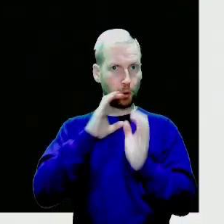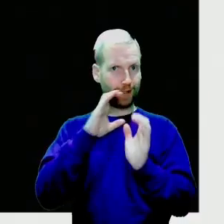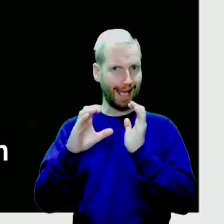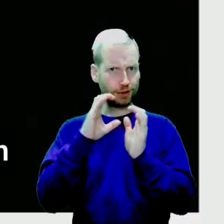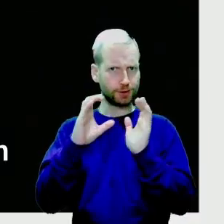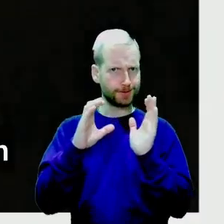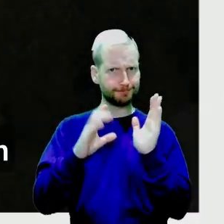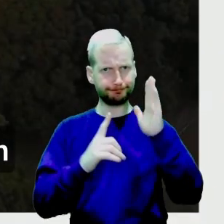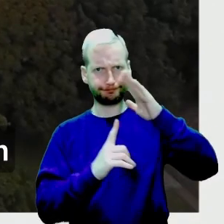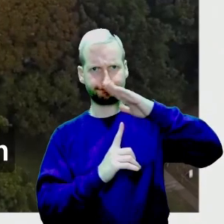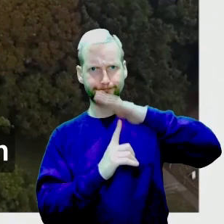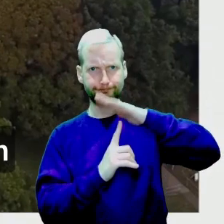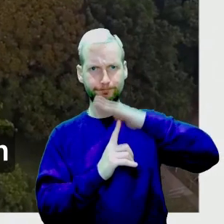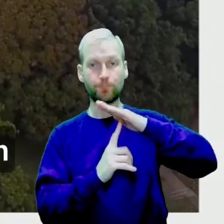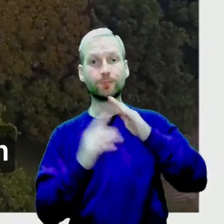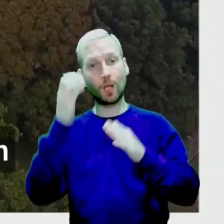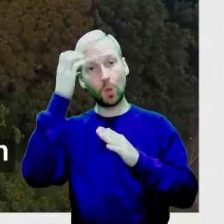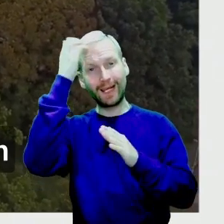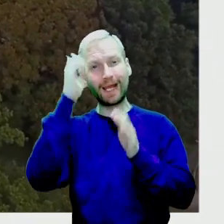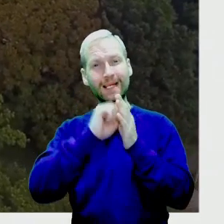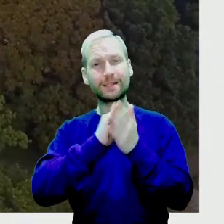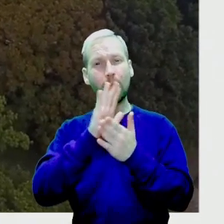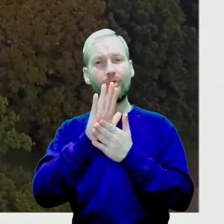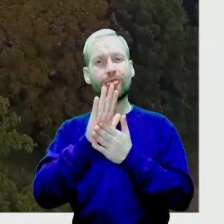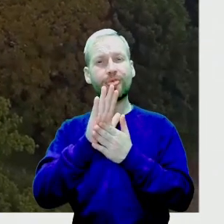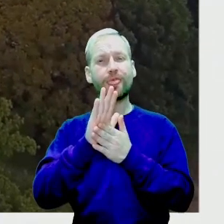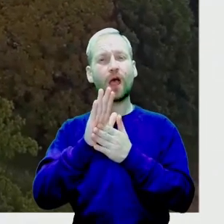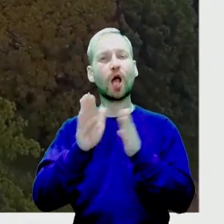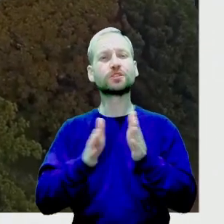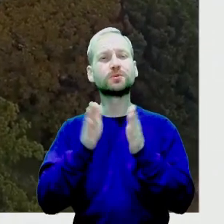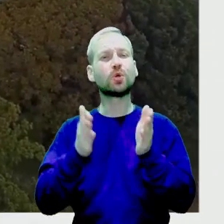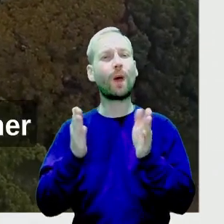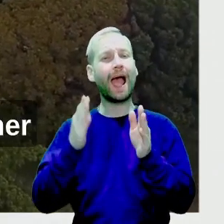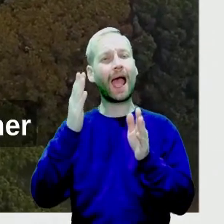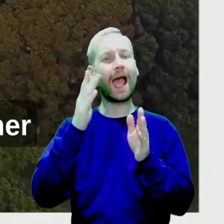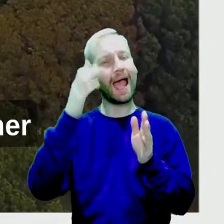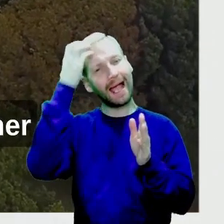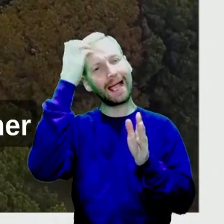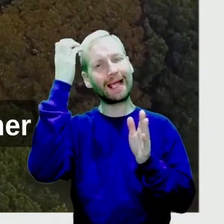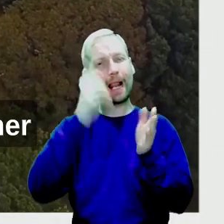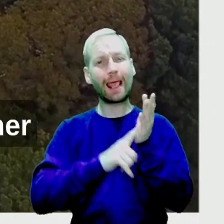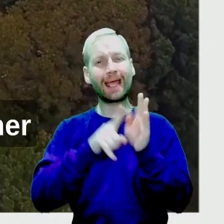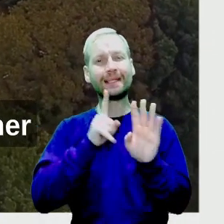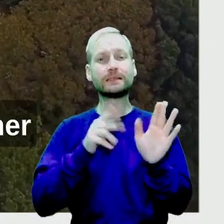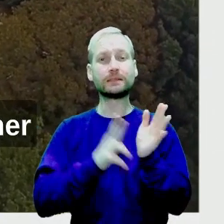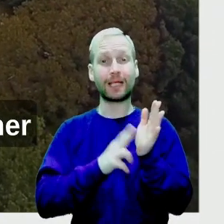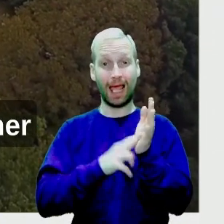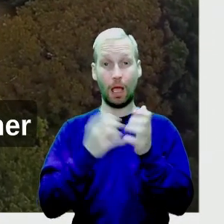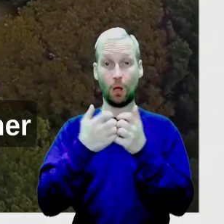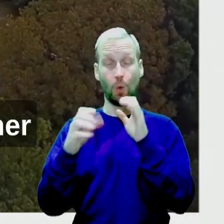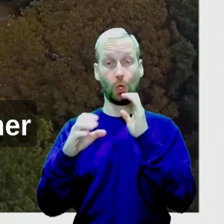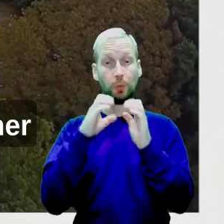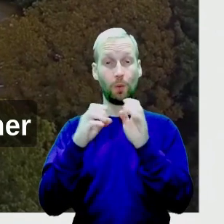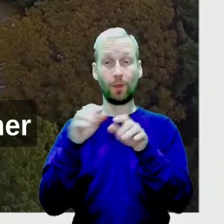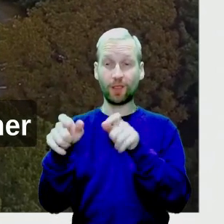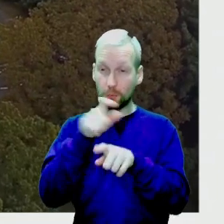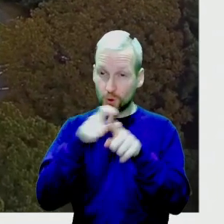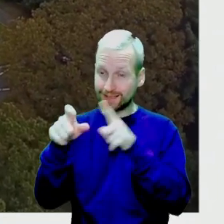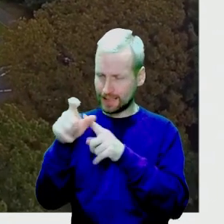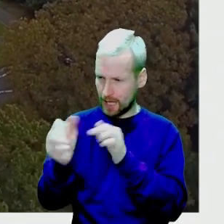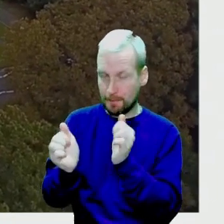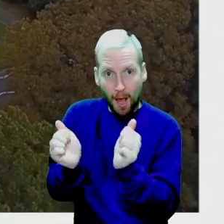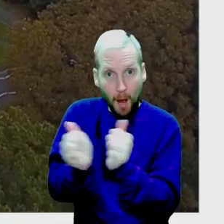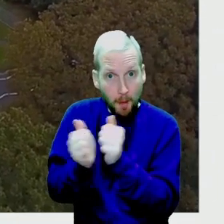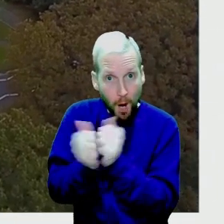out. We worked with the Queen Elizabeth Hospital in Kings Lynn to help them enhance the way they communicate with their communities, whether around appointments